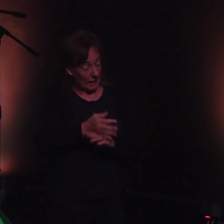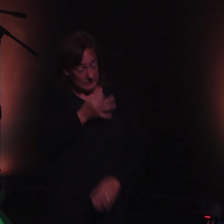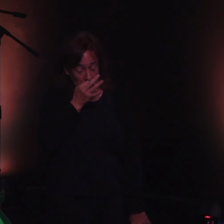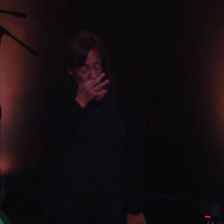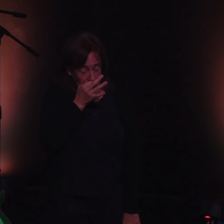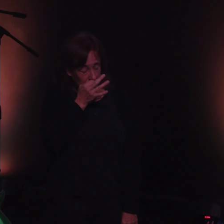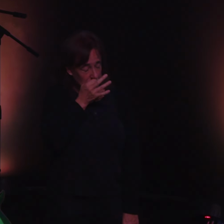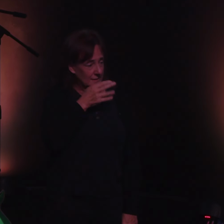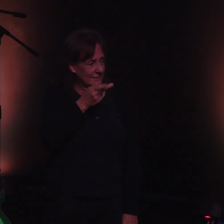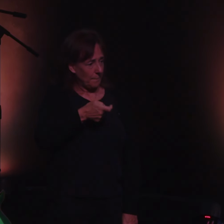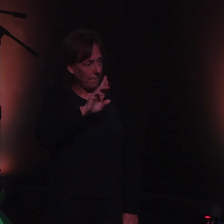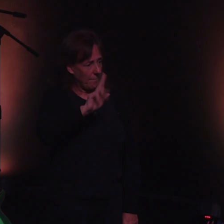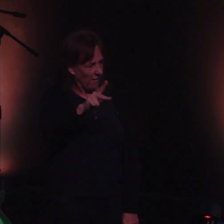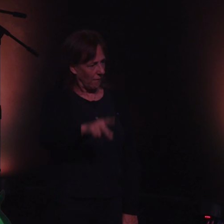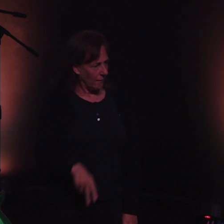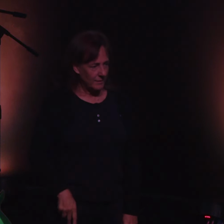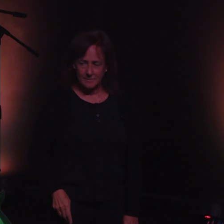Kid's a punk, dude.